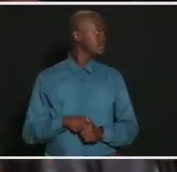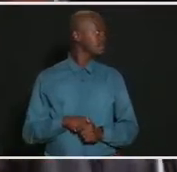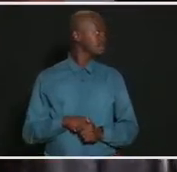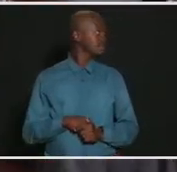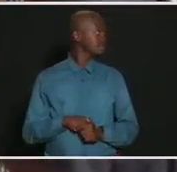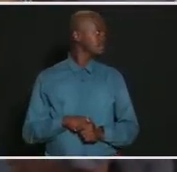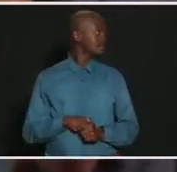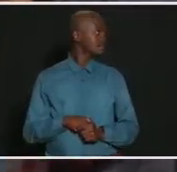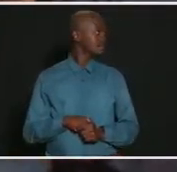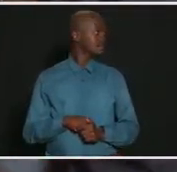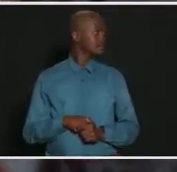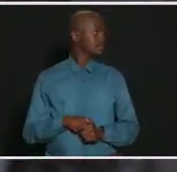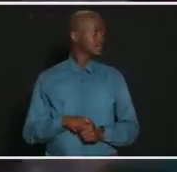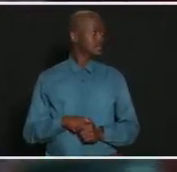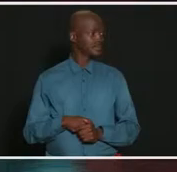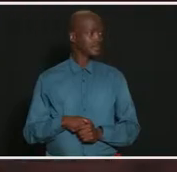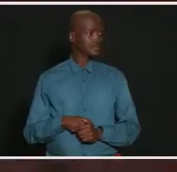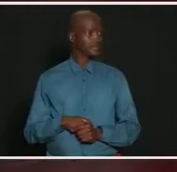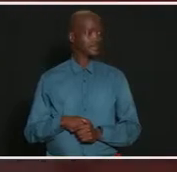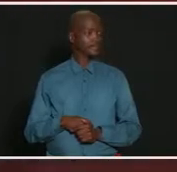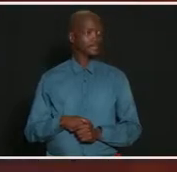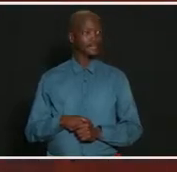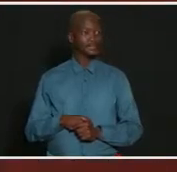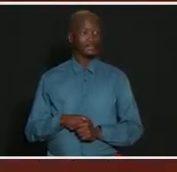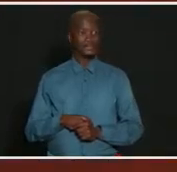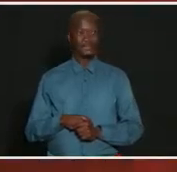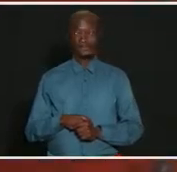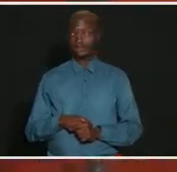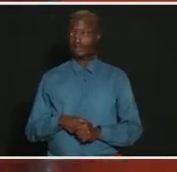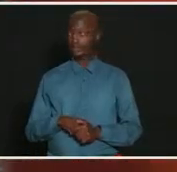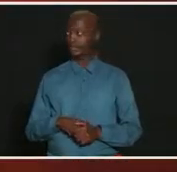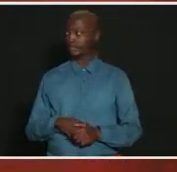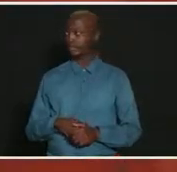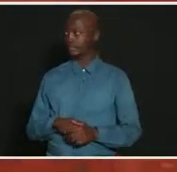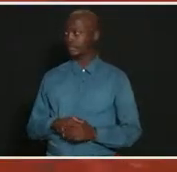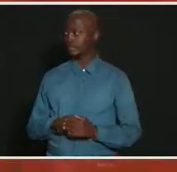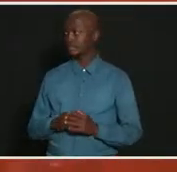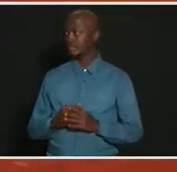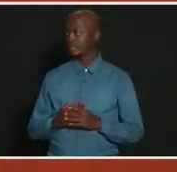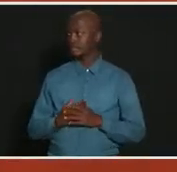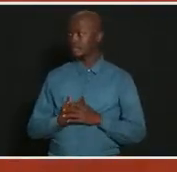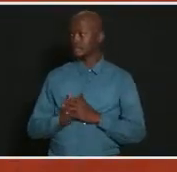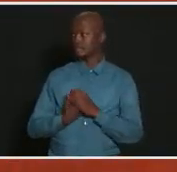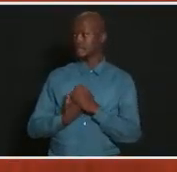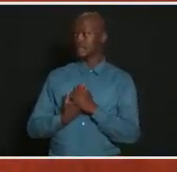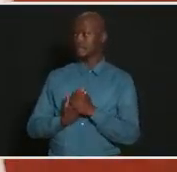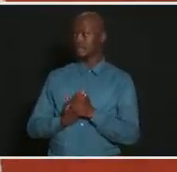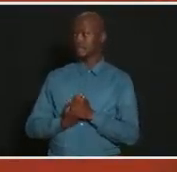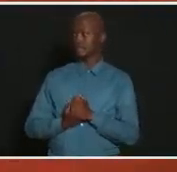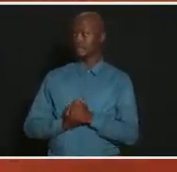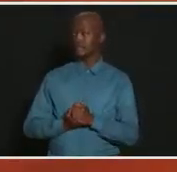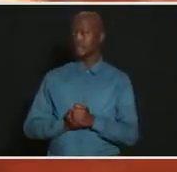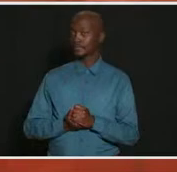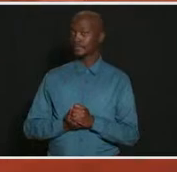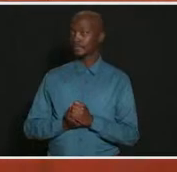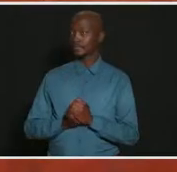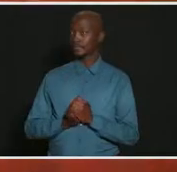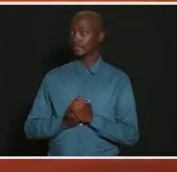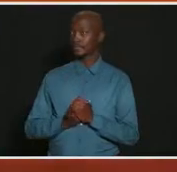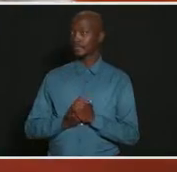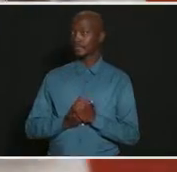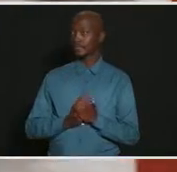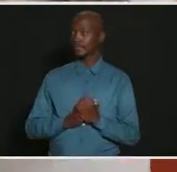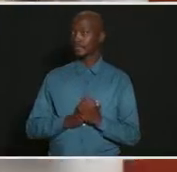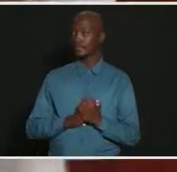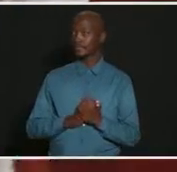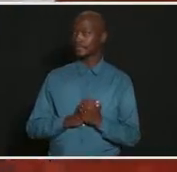belief go and fill them and number one they are